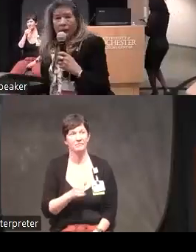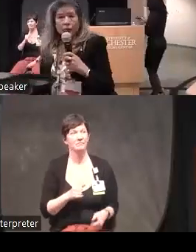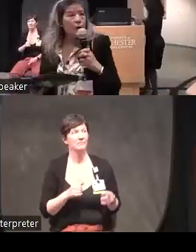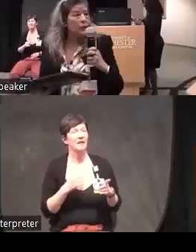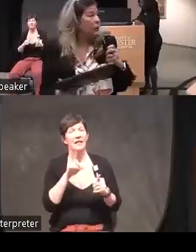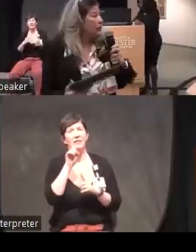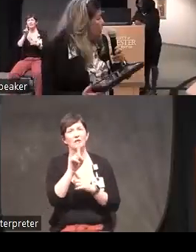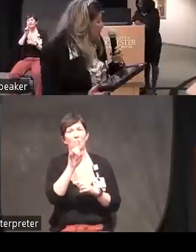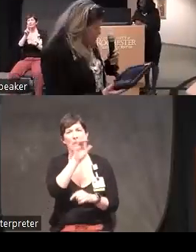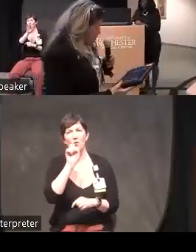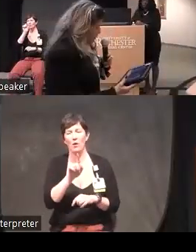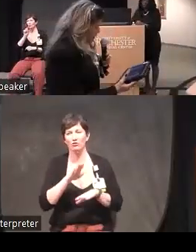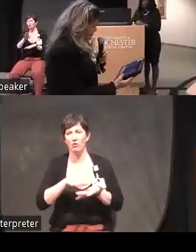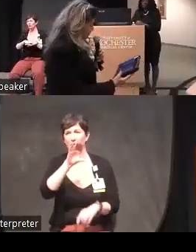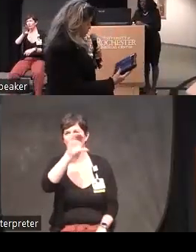There's one here on